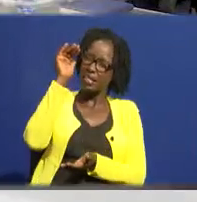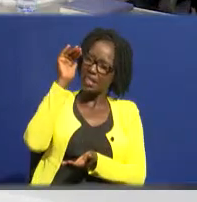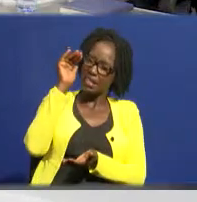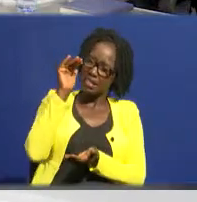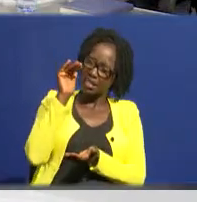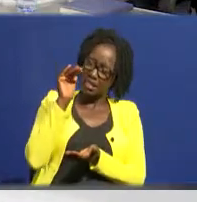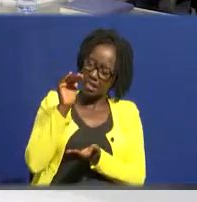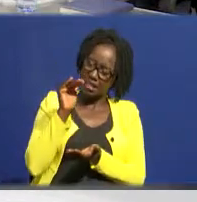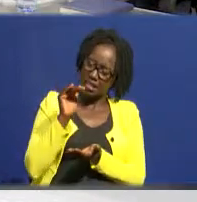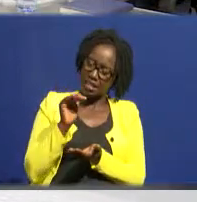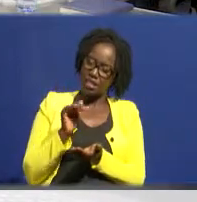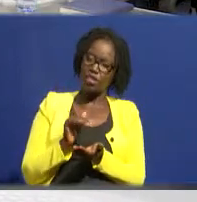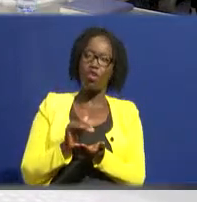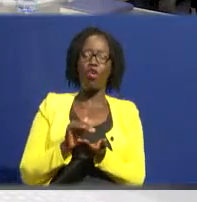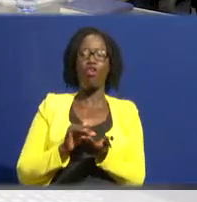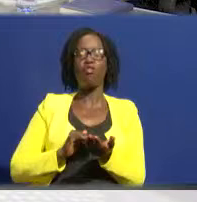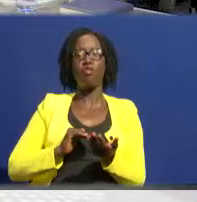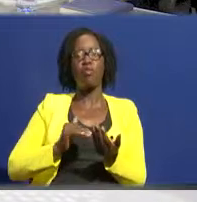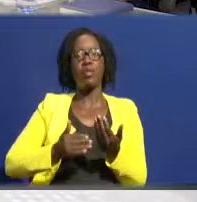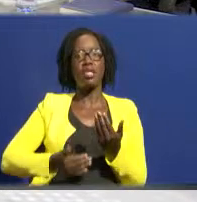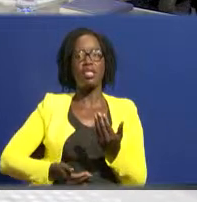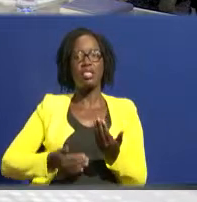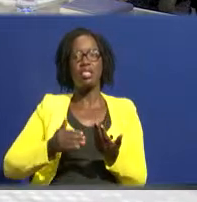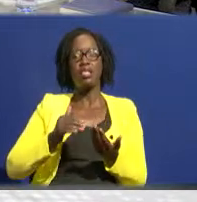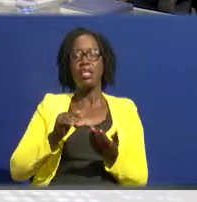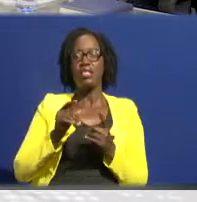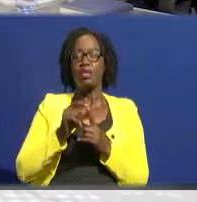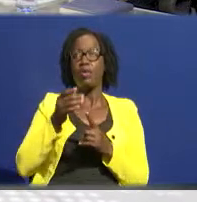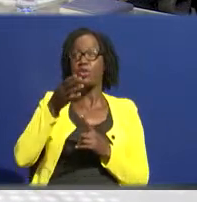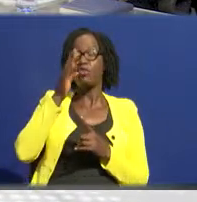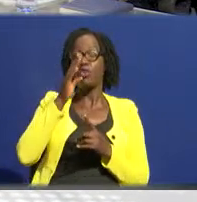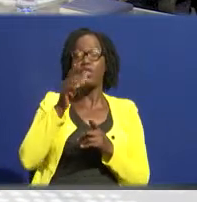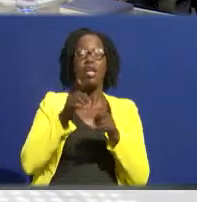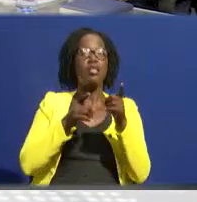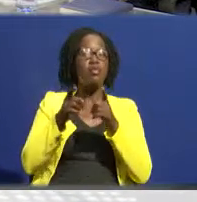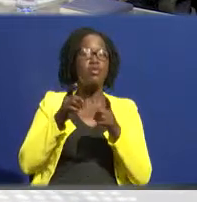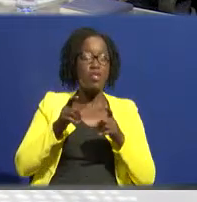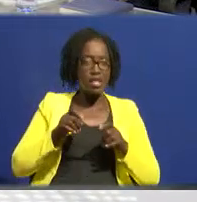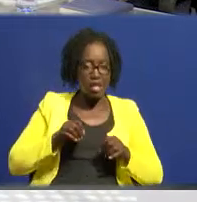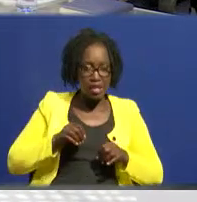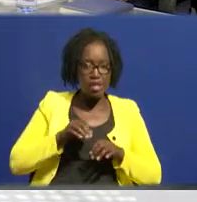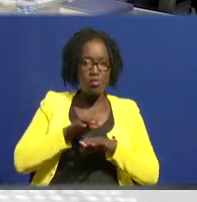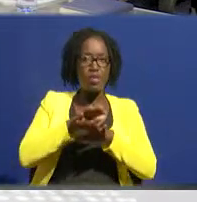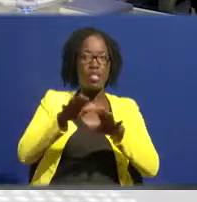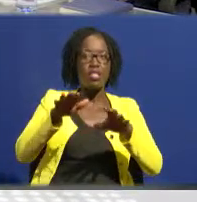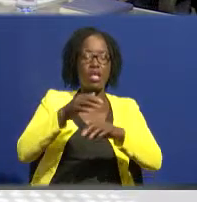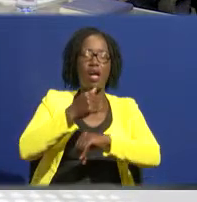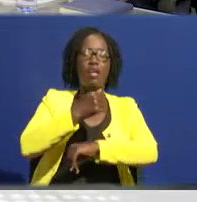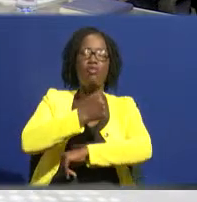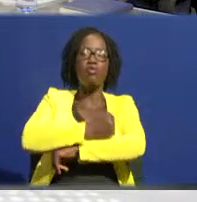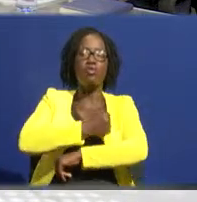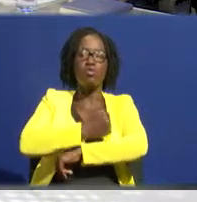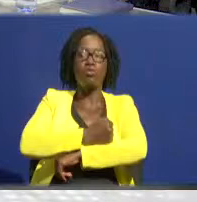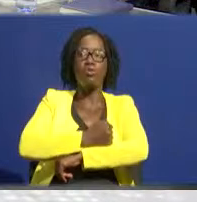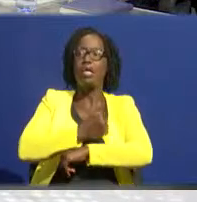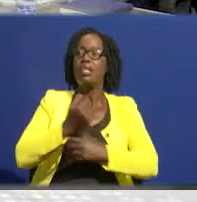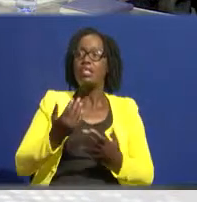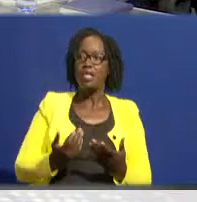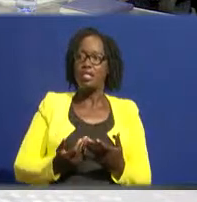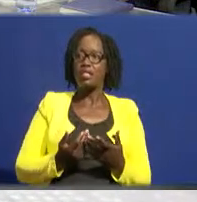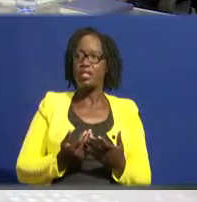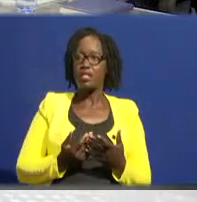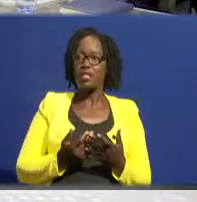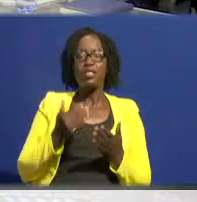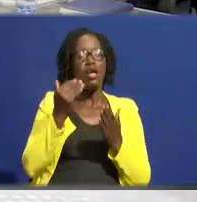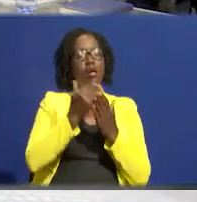the teenage pregnancy because it became rare. The Word of God has prevailed in the schools, where now the students are also ministering. This, I'm not talking about